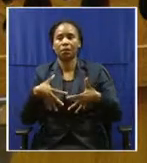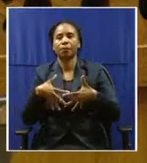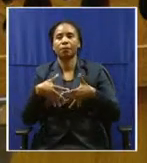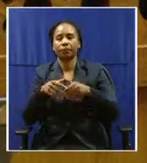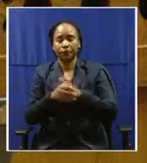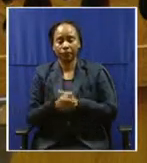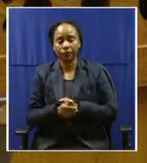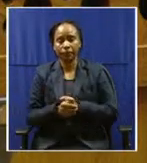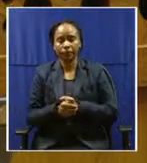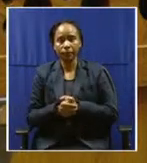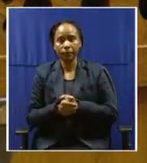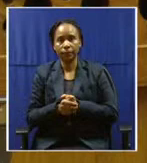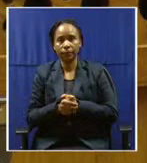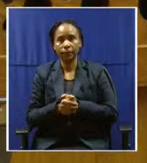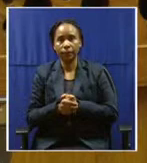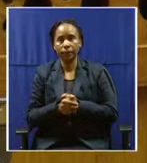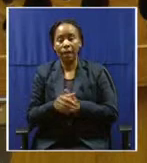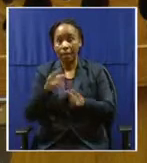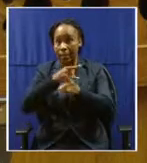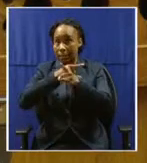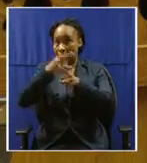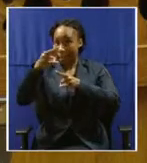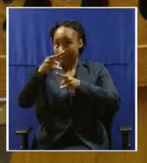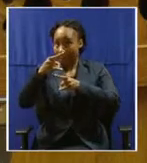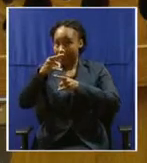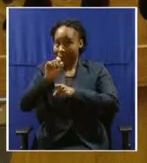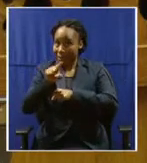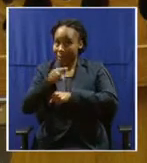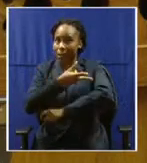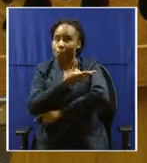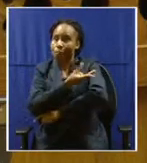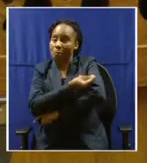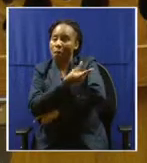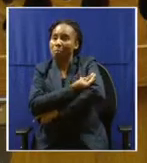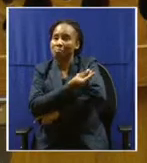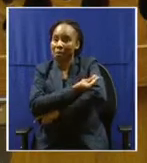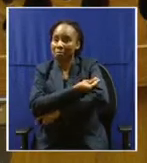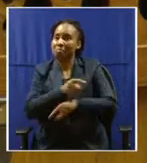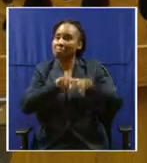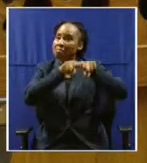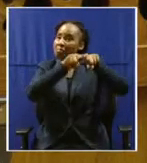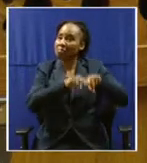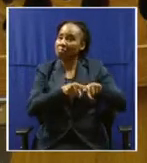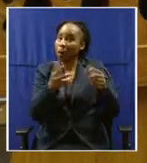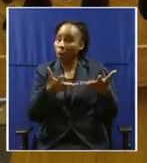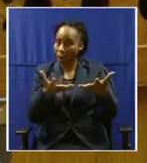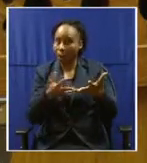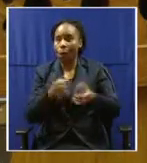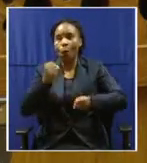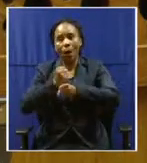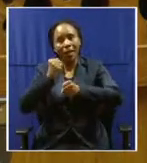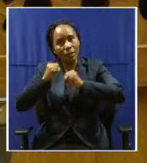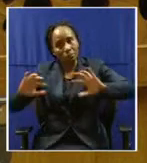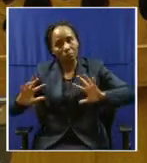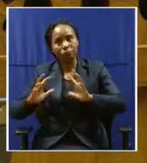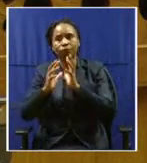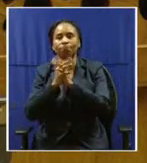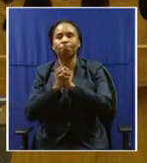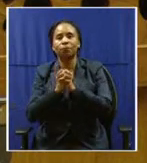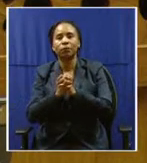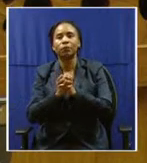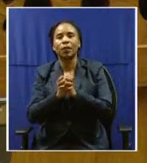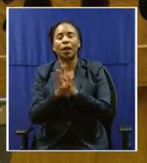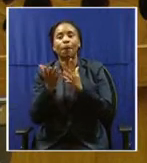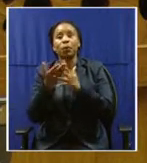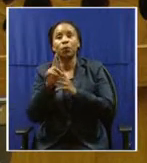The success of the vaccination program will rely on active collaboration between all sectors